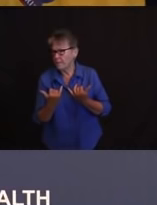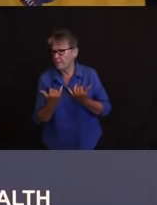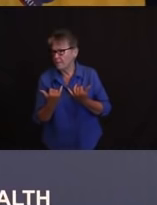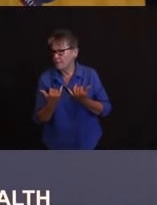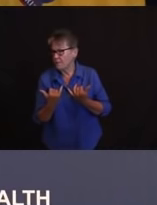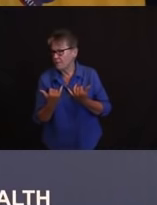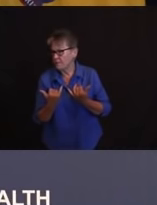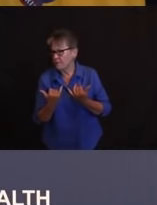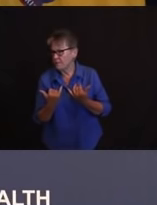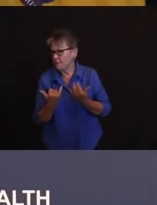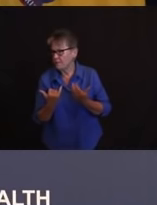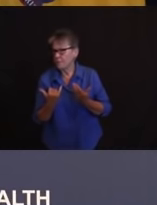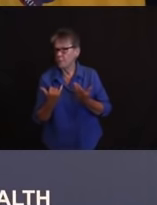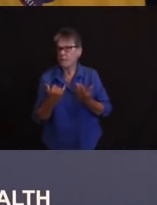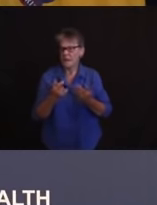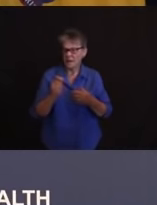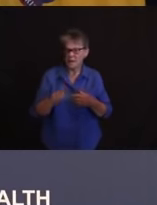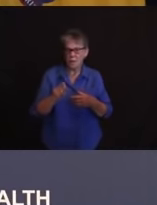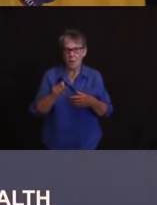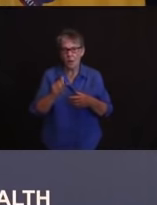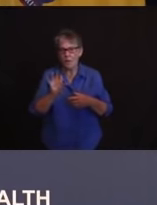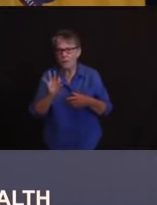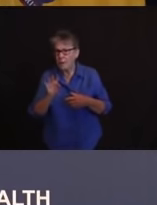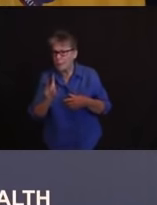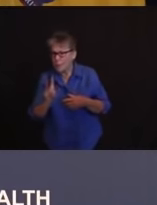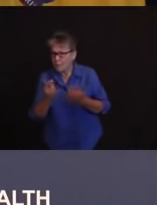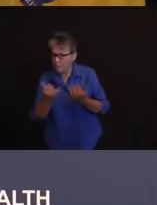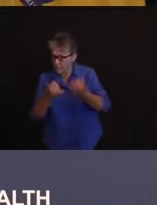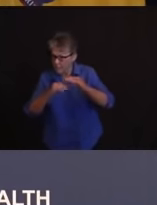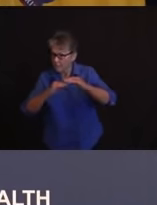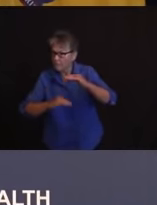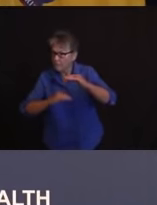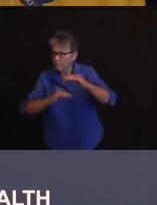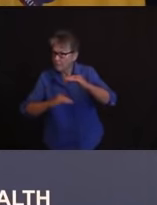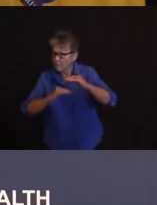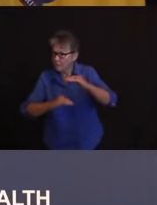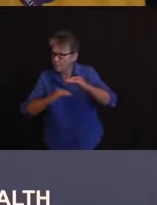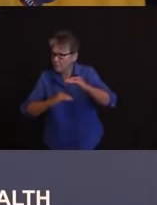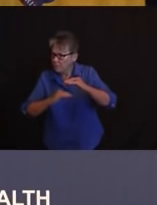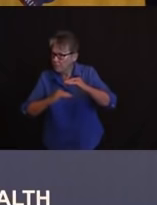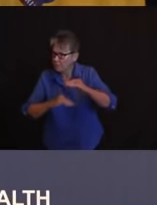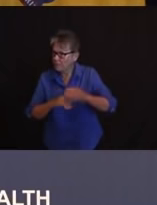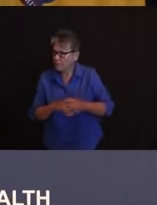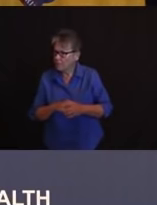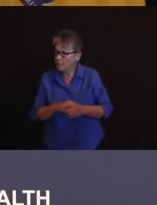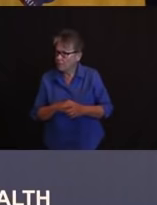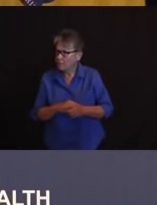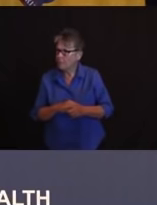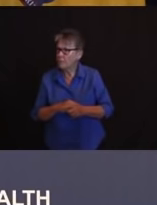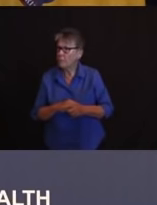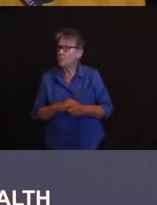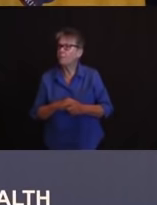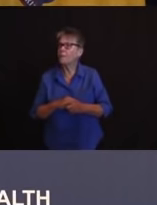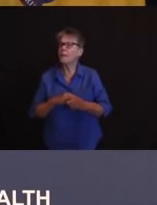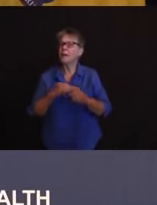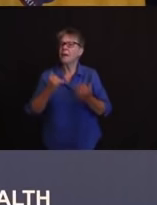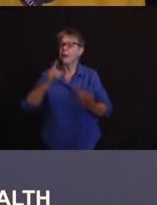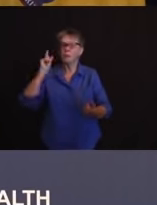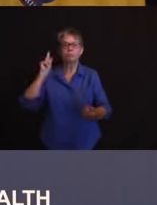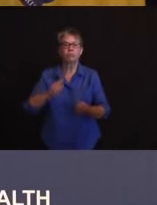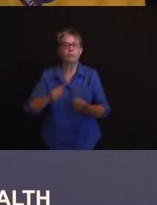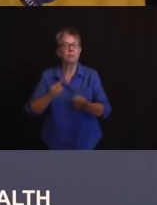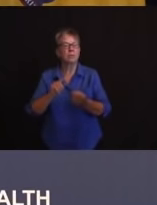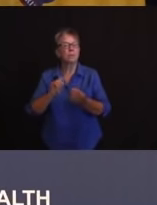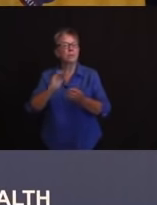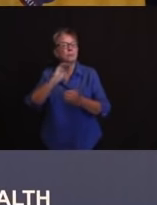rate extremely low, 1.51. What metrics at what levels will determine a start